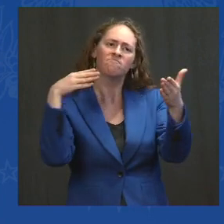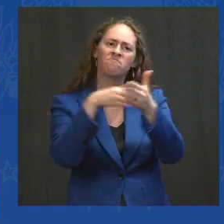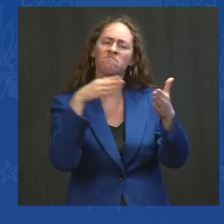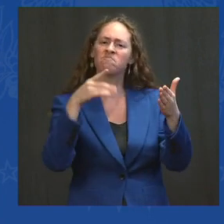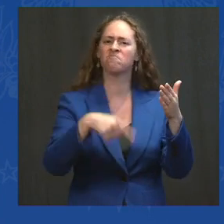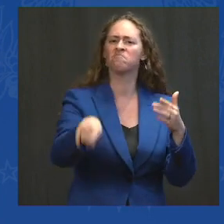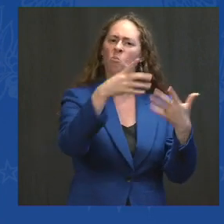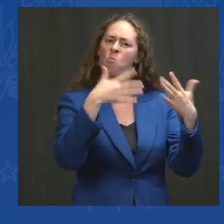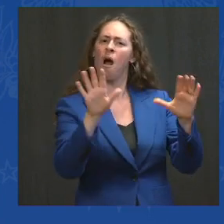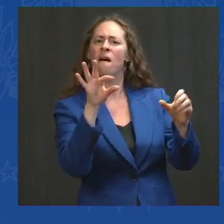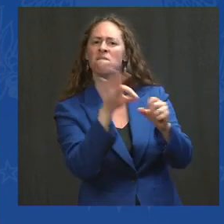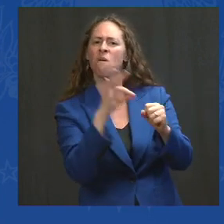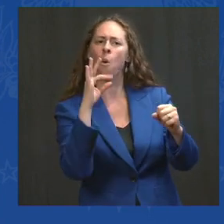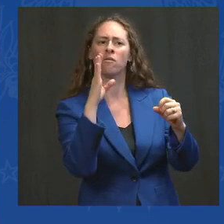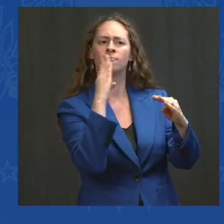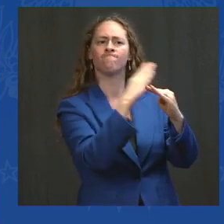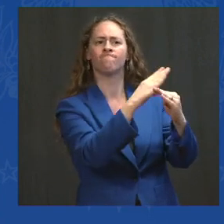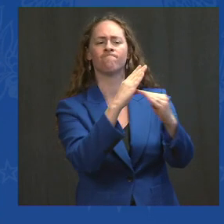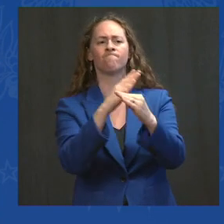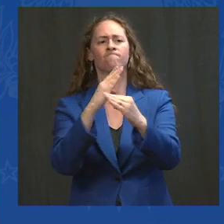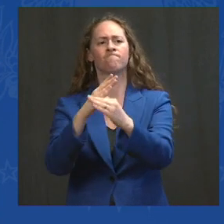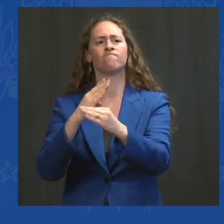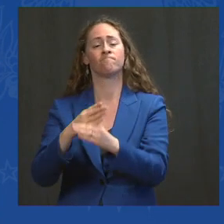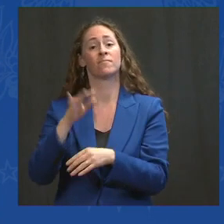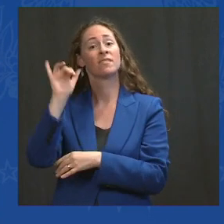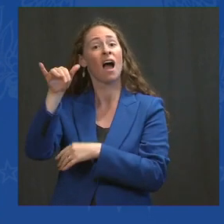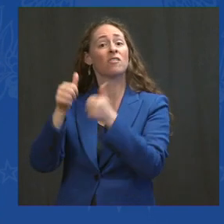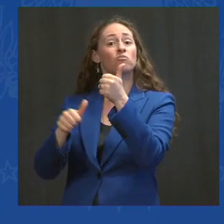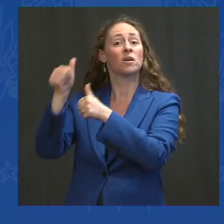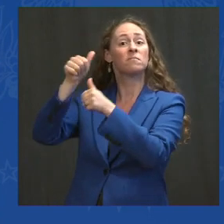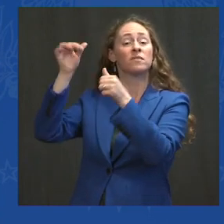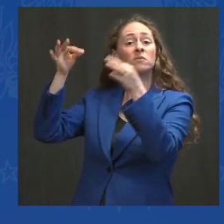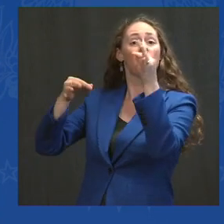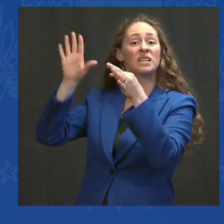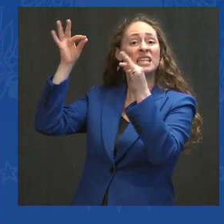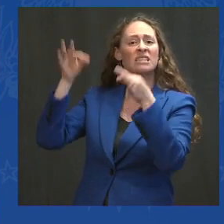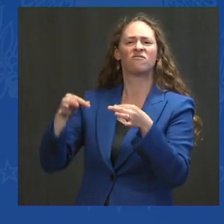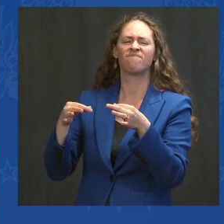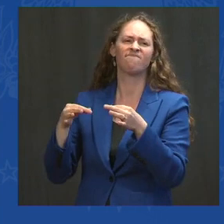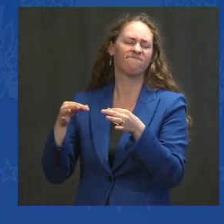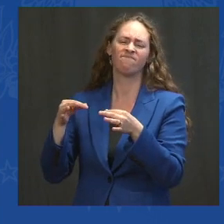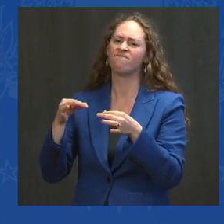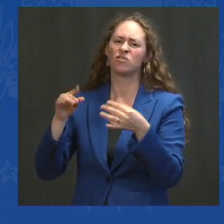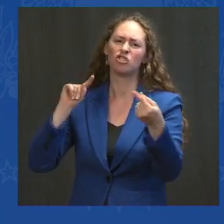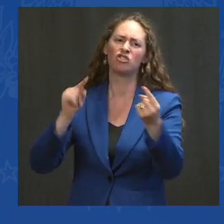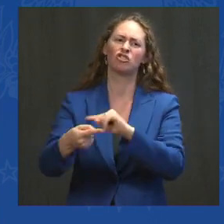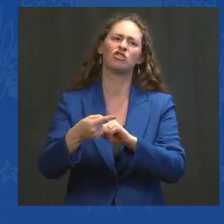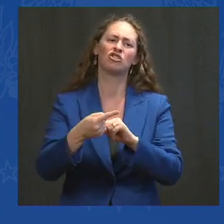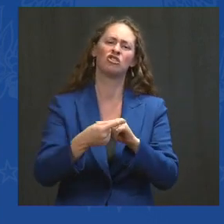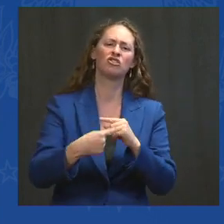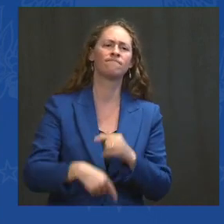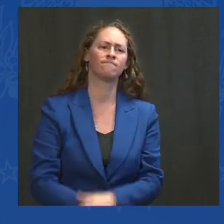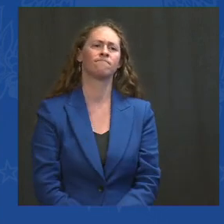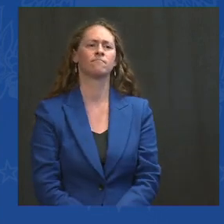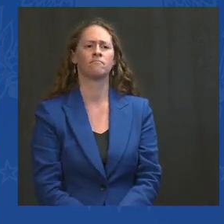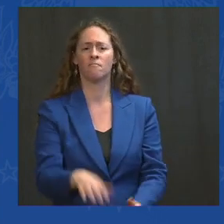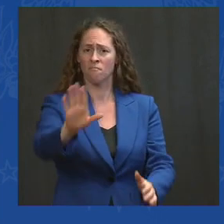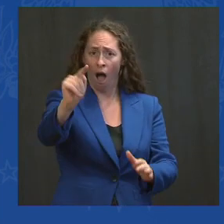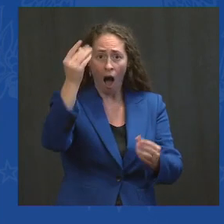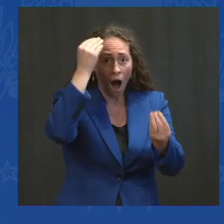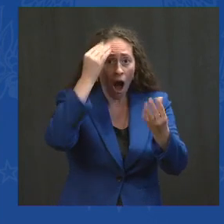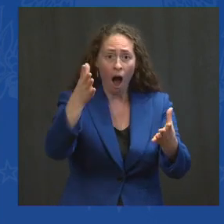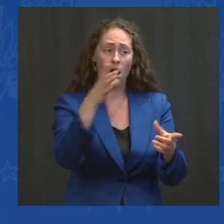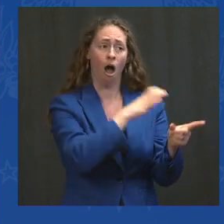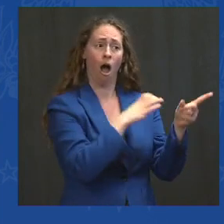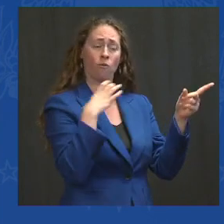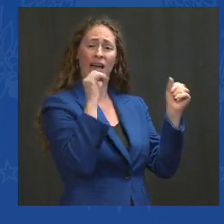The court's decision, as harmful as it is, does not limit the Congress's ability to repair the damage done.